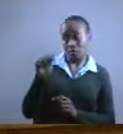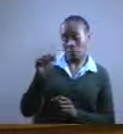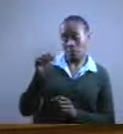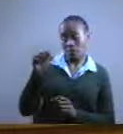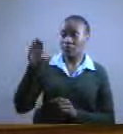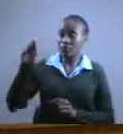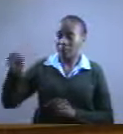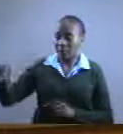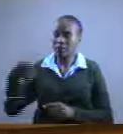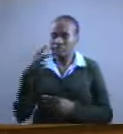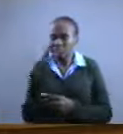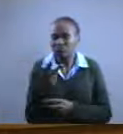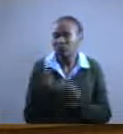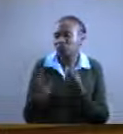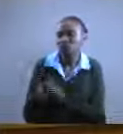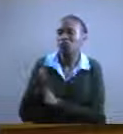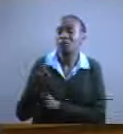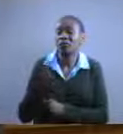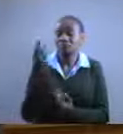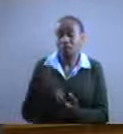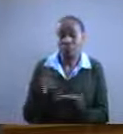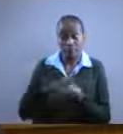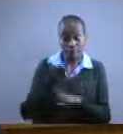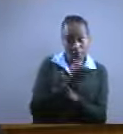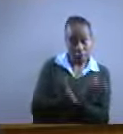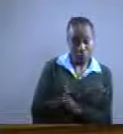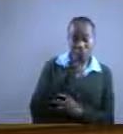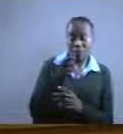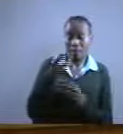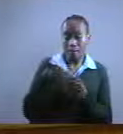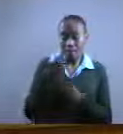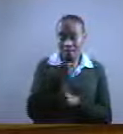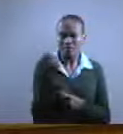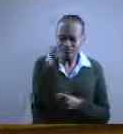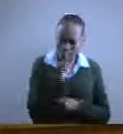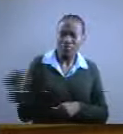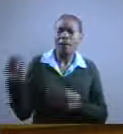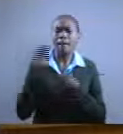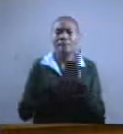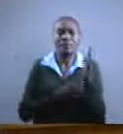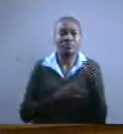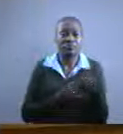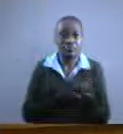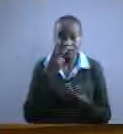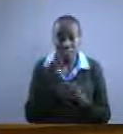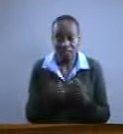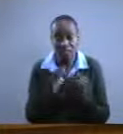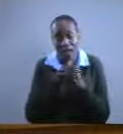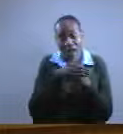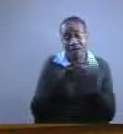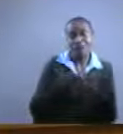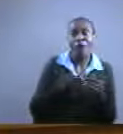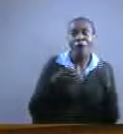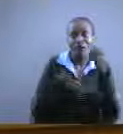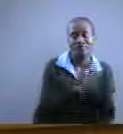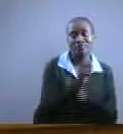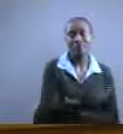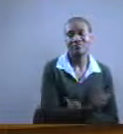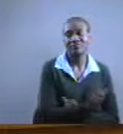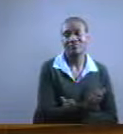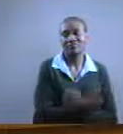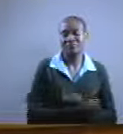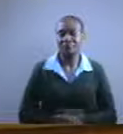that the Honourable Manamela rejected the bill and said that he's firmly opposed to it. Perhaps that's why he's hiding in his office. Or if